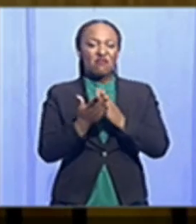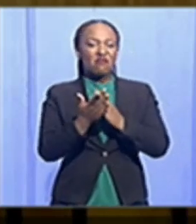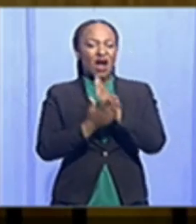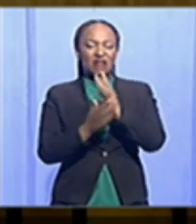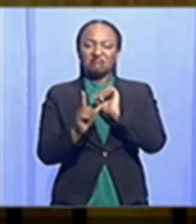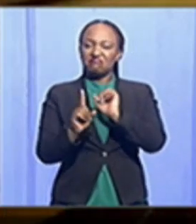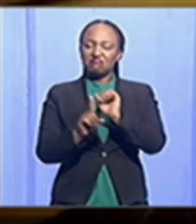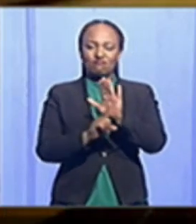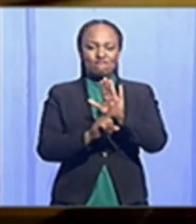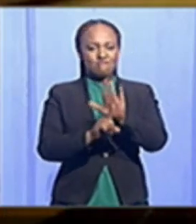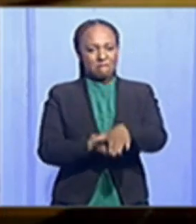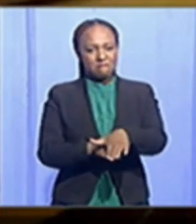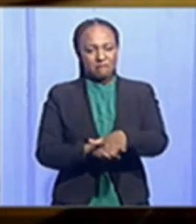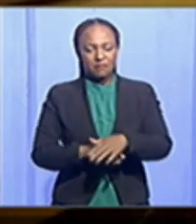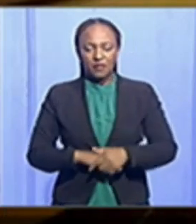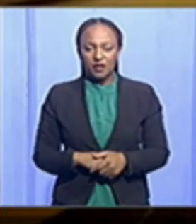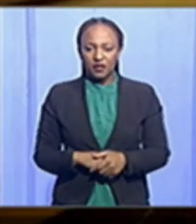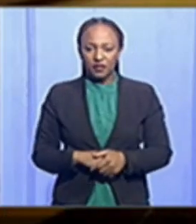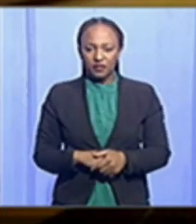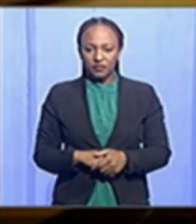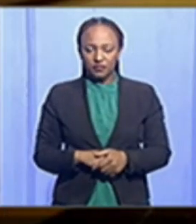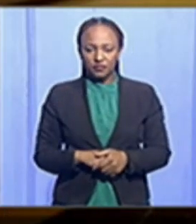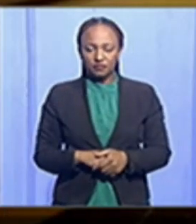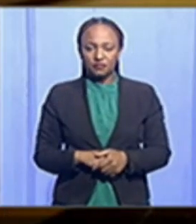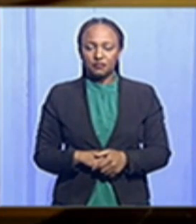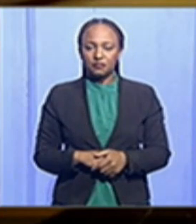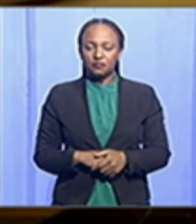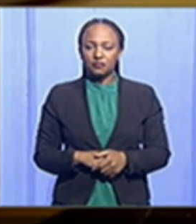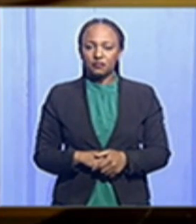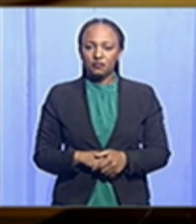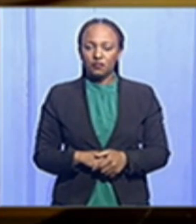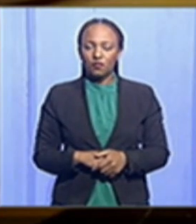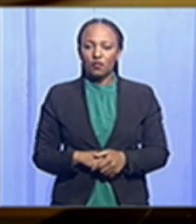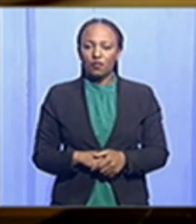gatakilwe Mr. Mncube instructs me that